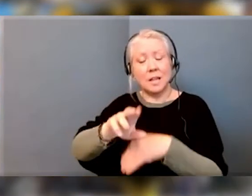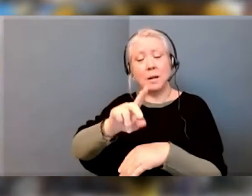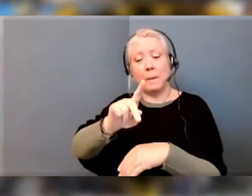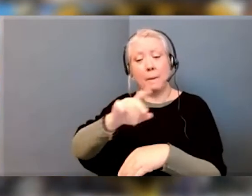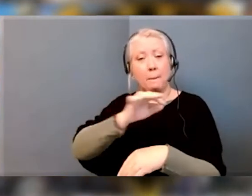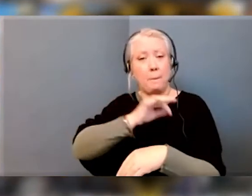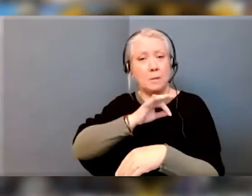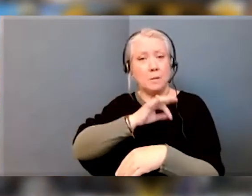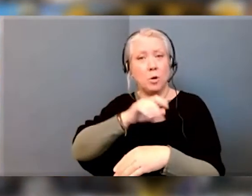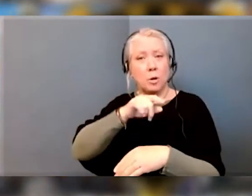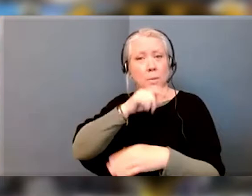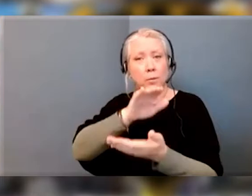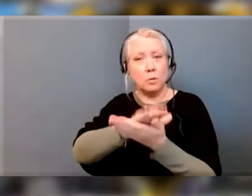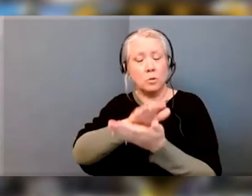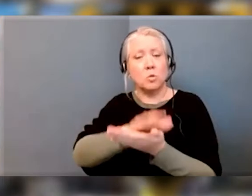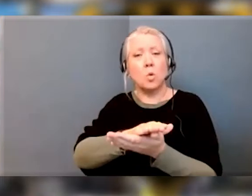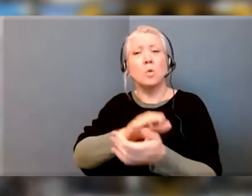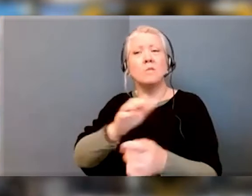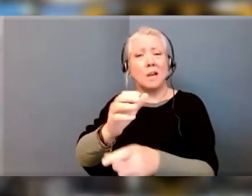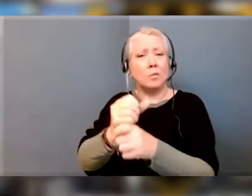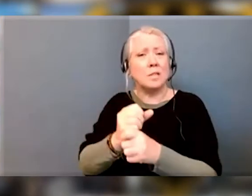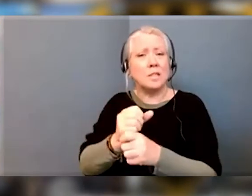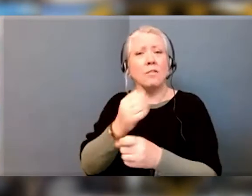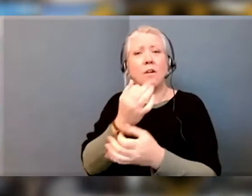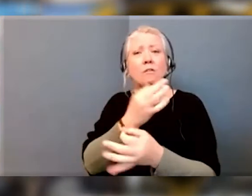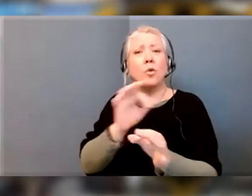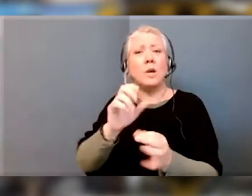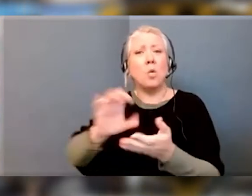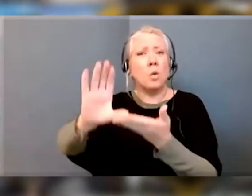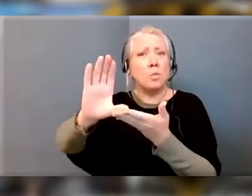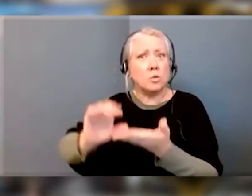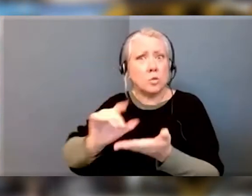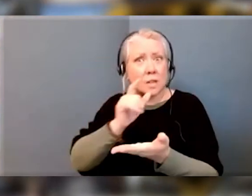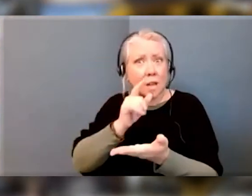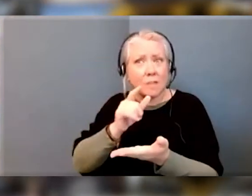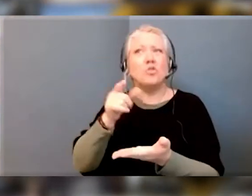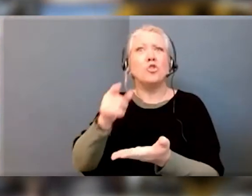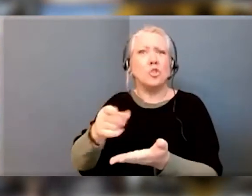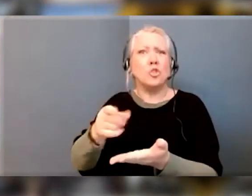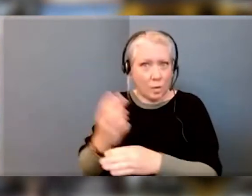income verification. If you don't currently have an income